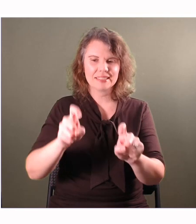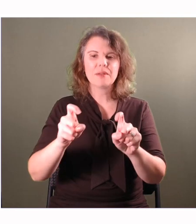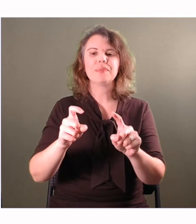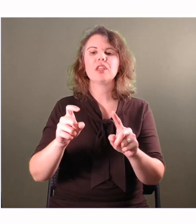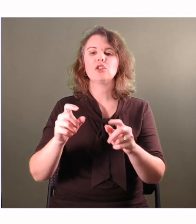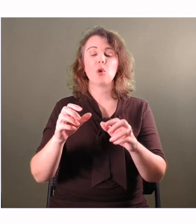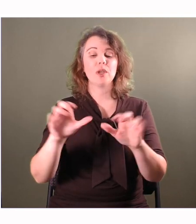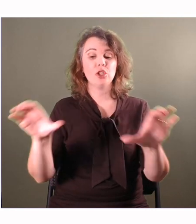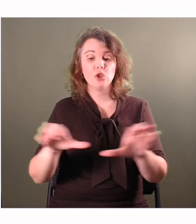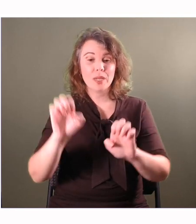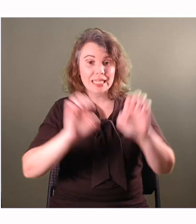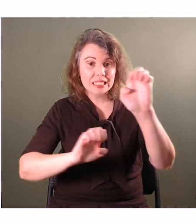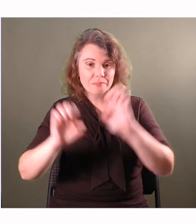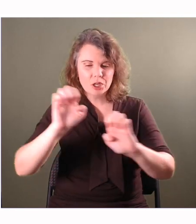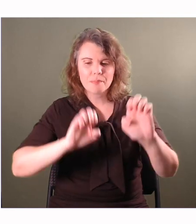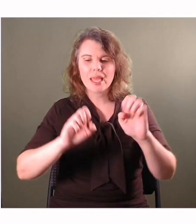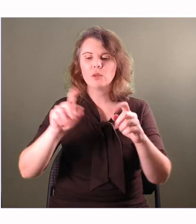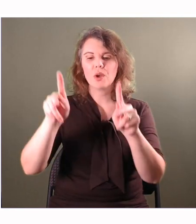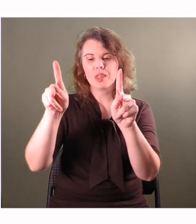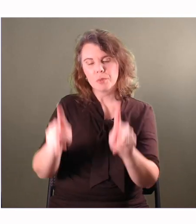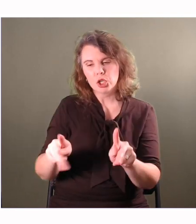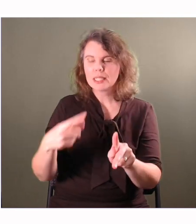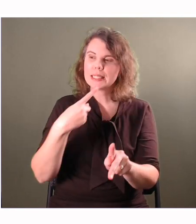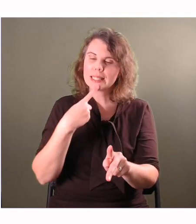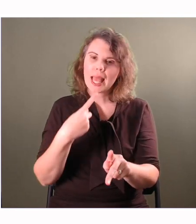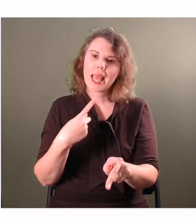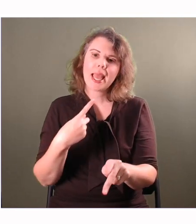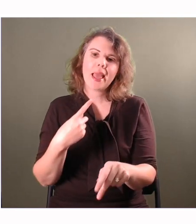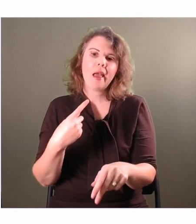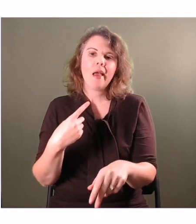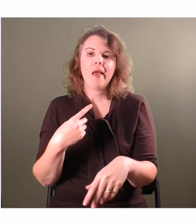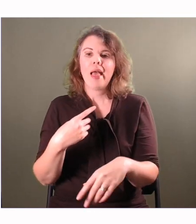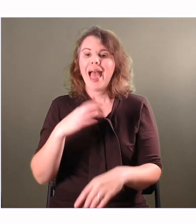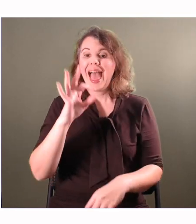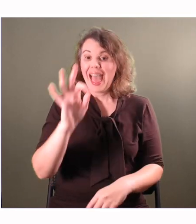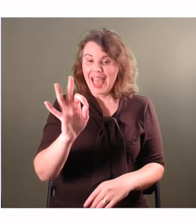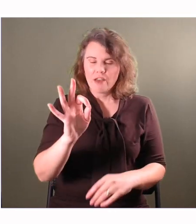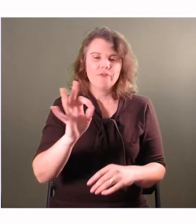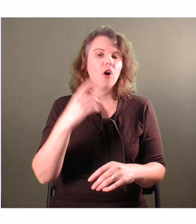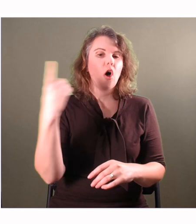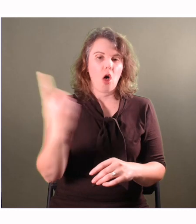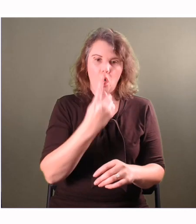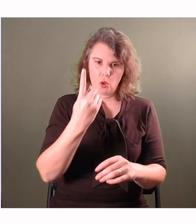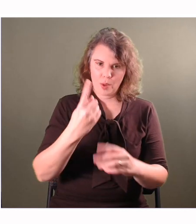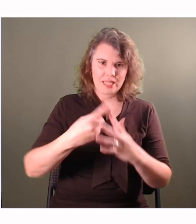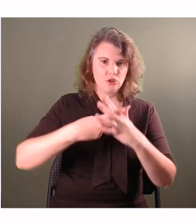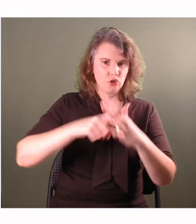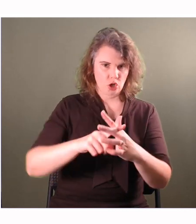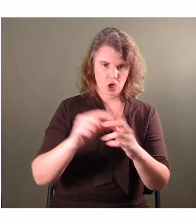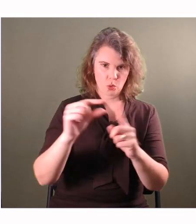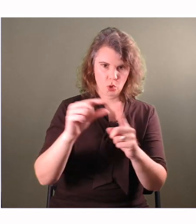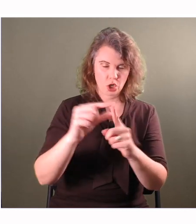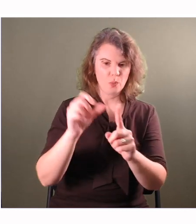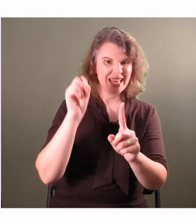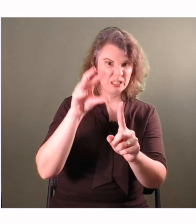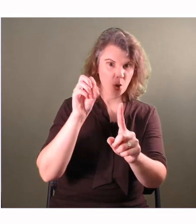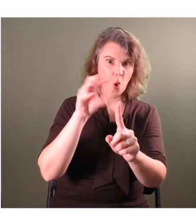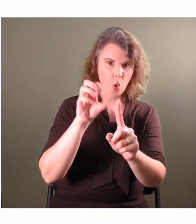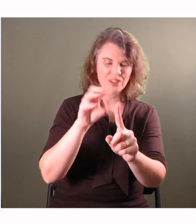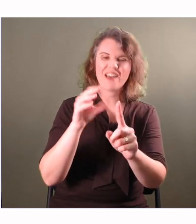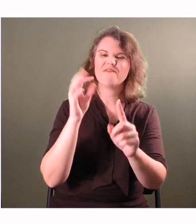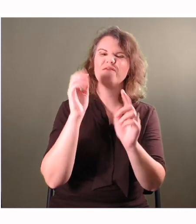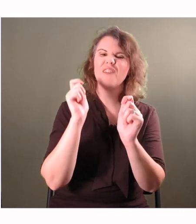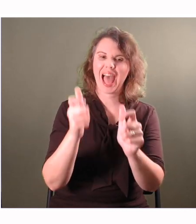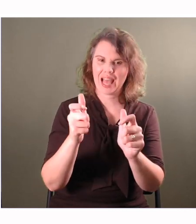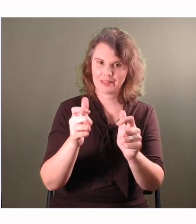experiment in which we have subjects, say, one of these sequences, say, in which f is an onset at a